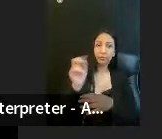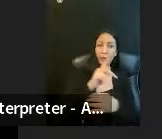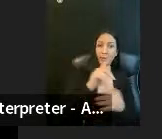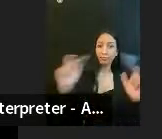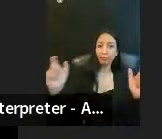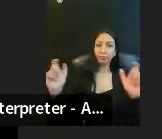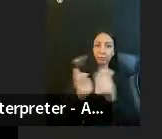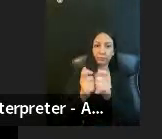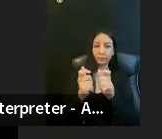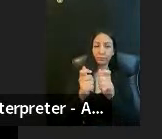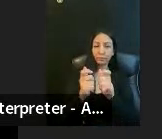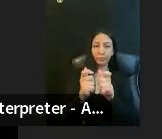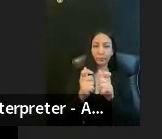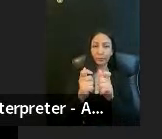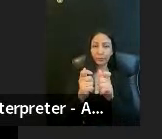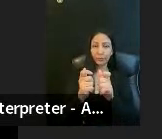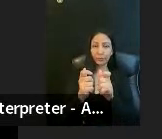unminimize